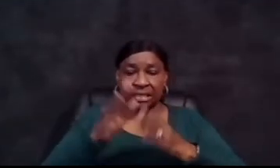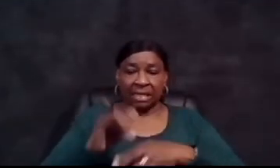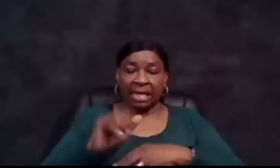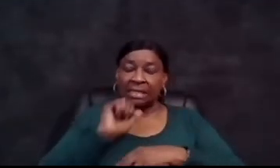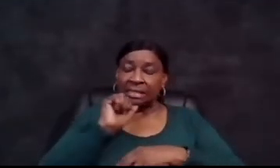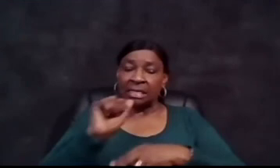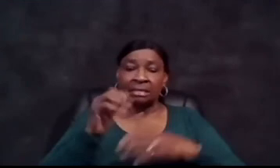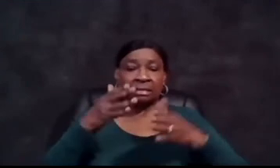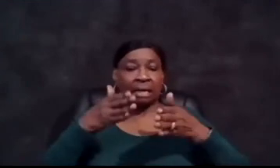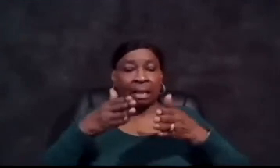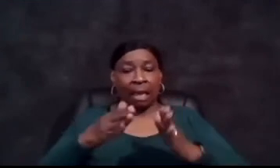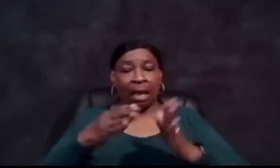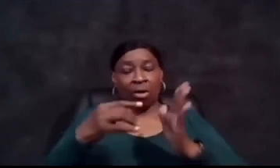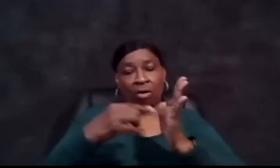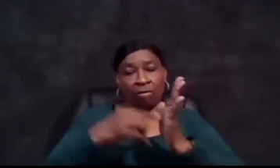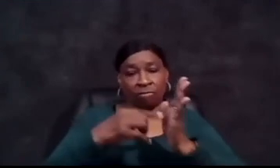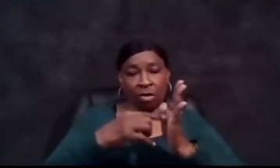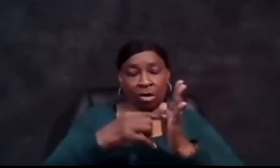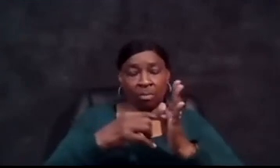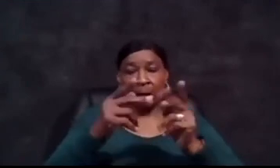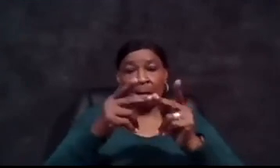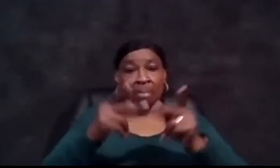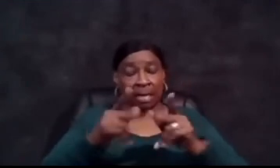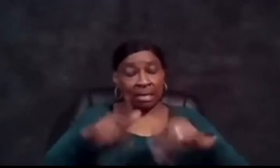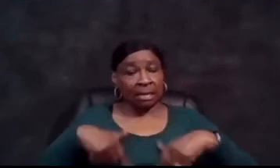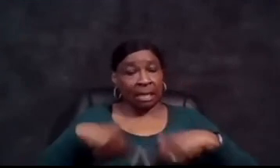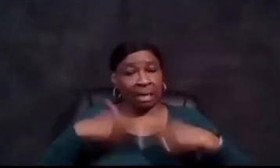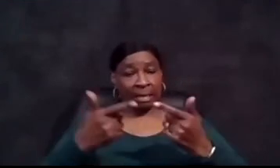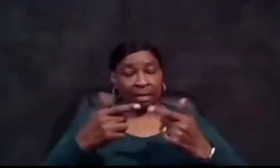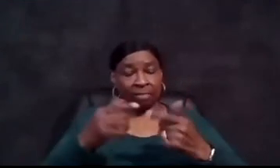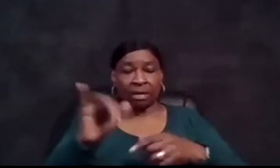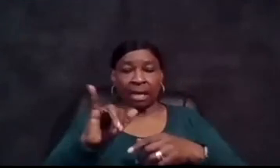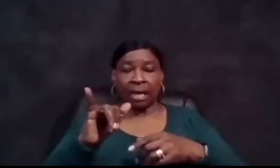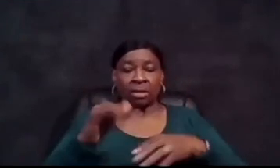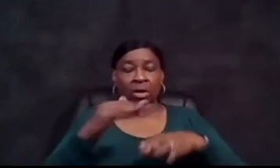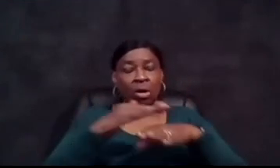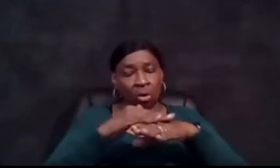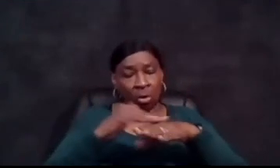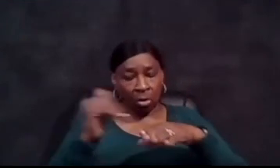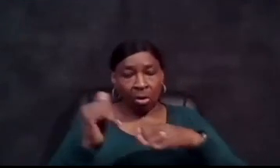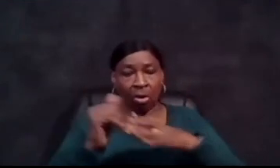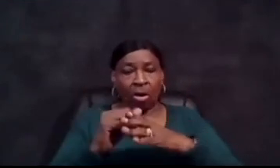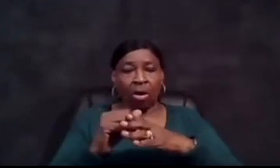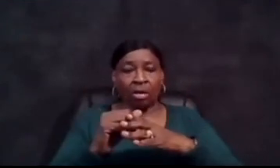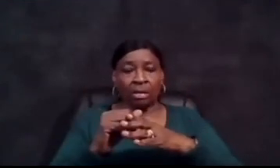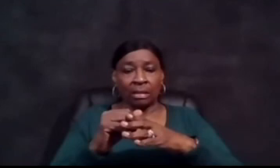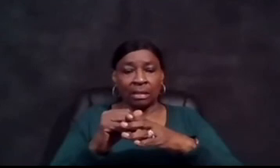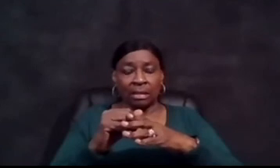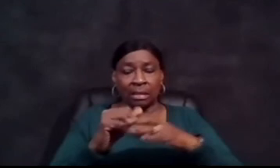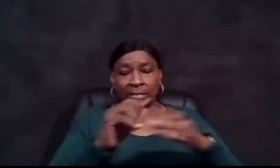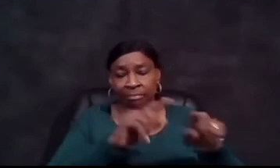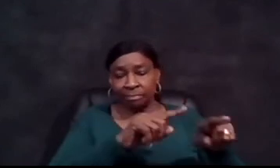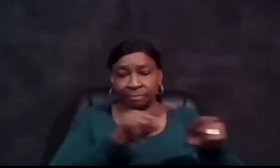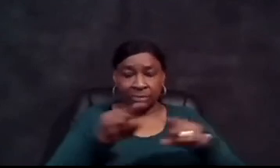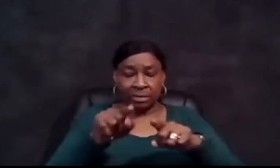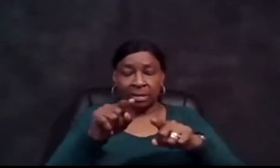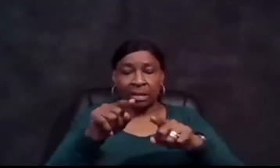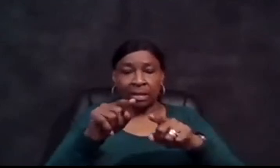allow affordable places to live, like calling into visibility